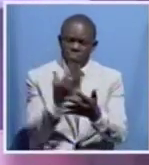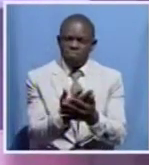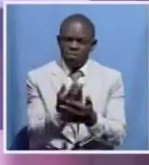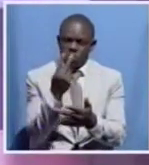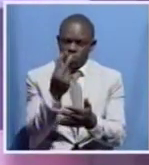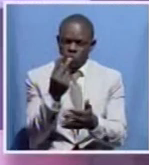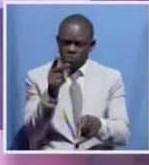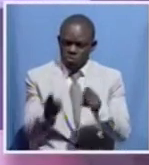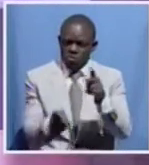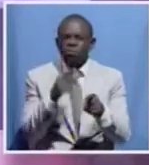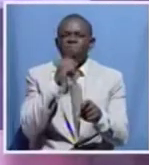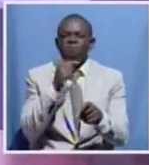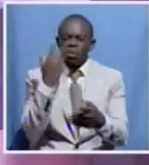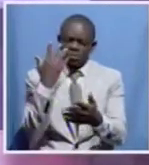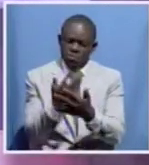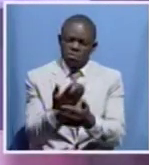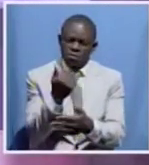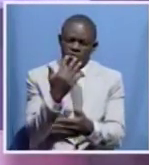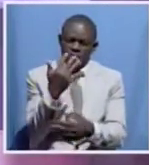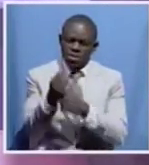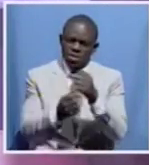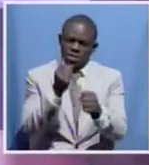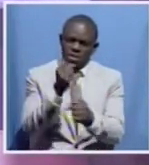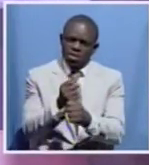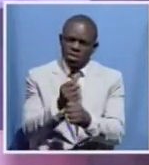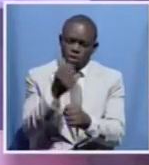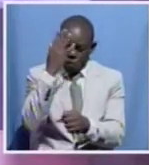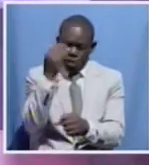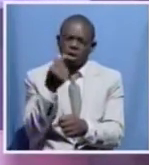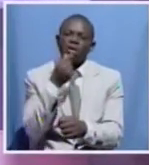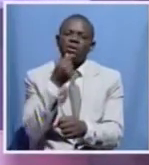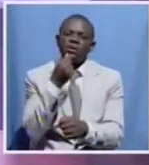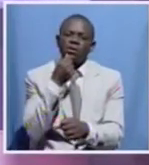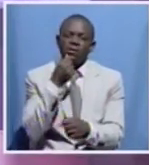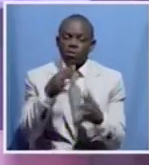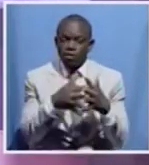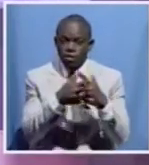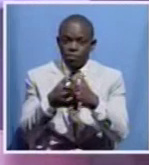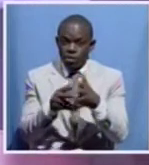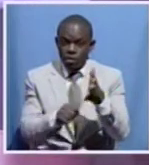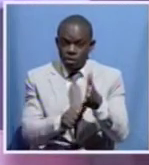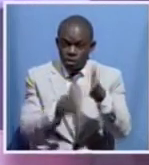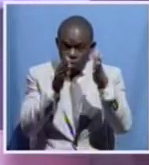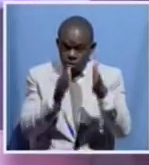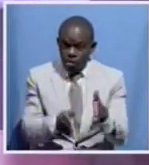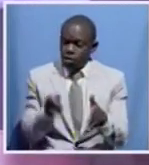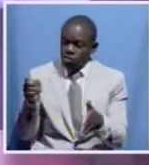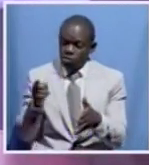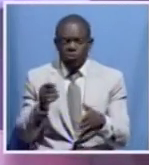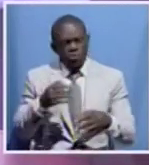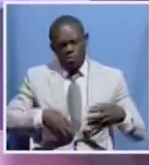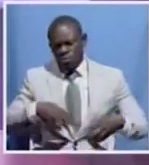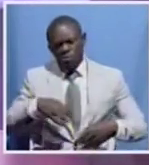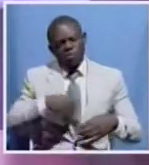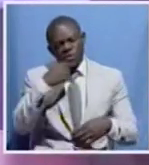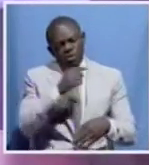States ambassador to Zambia, stating that the sentence was too harsh. But this raised fears that maybe relations